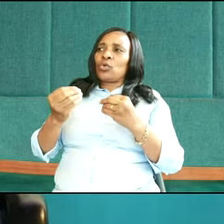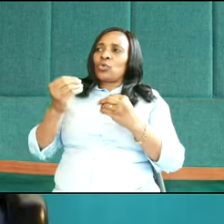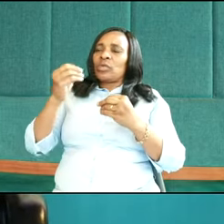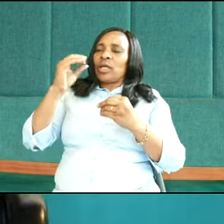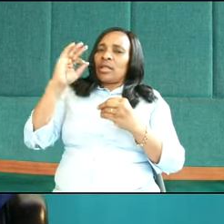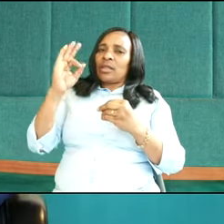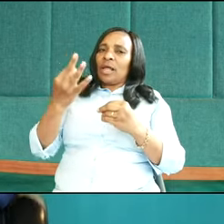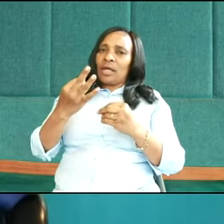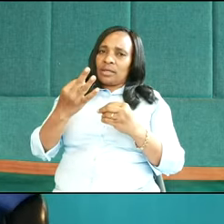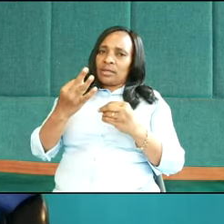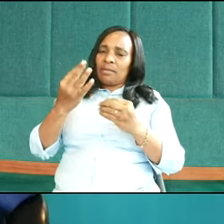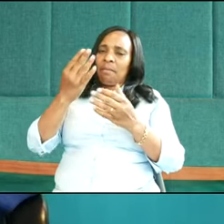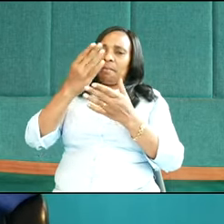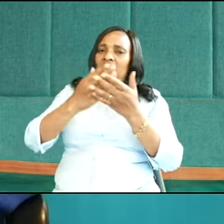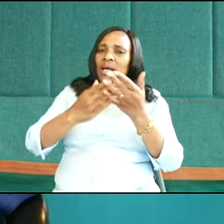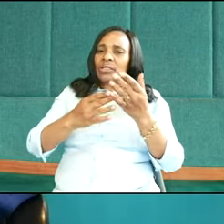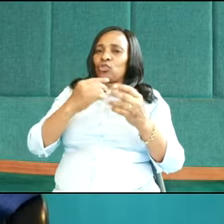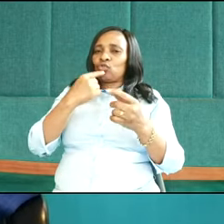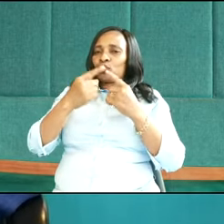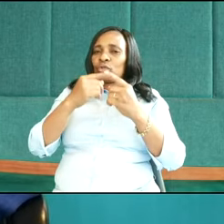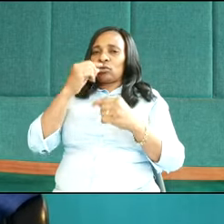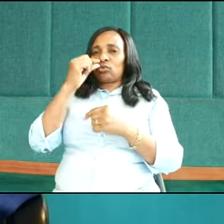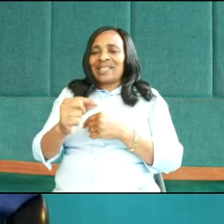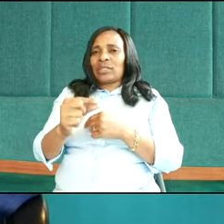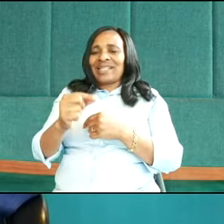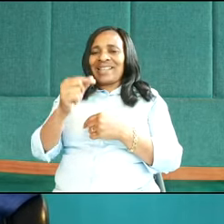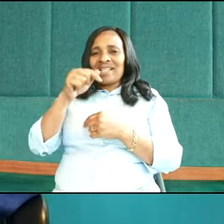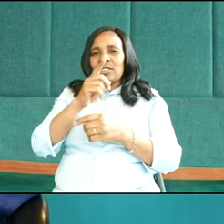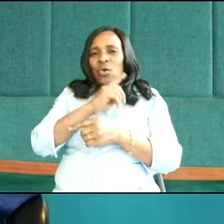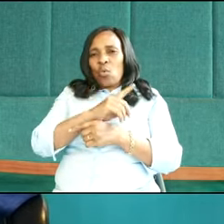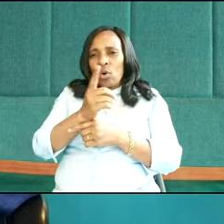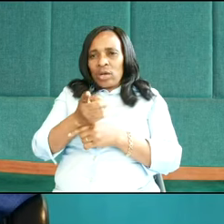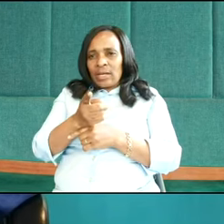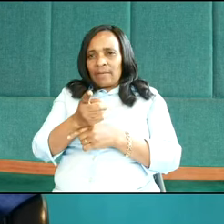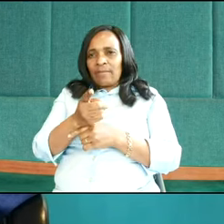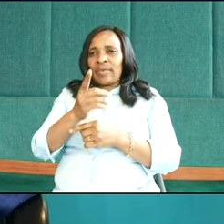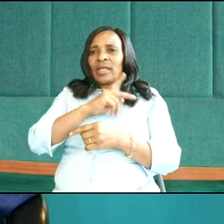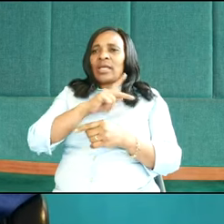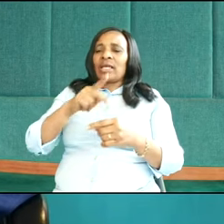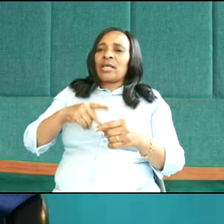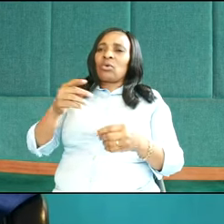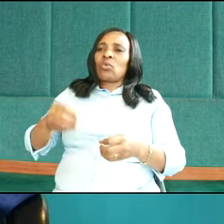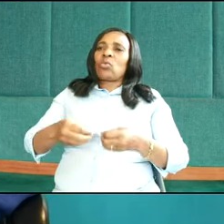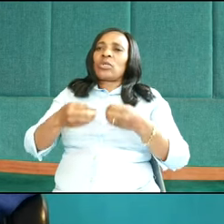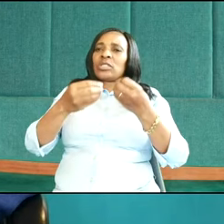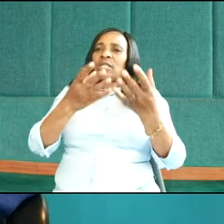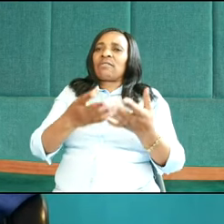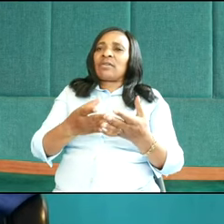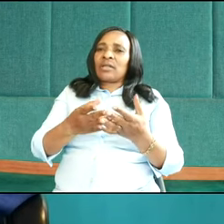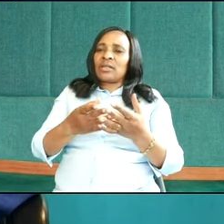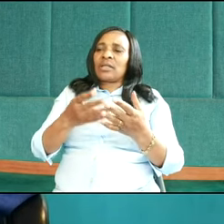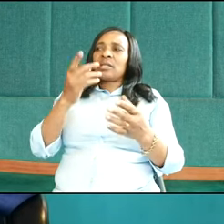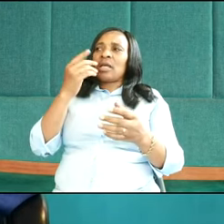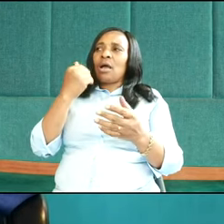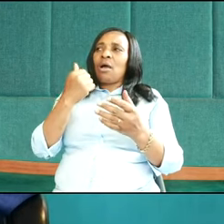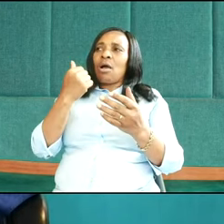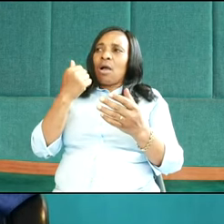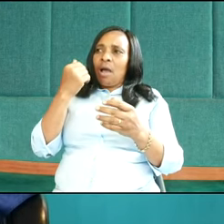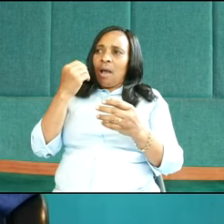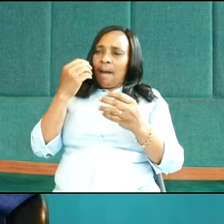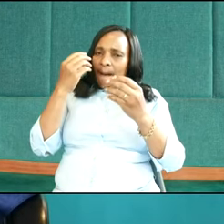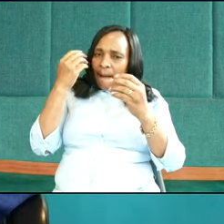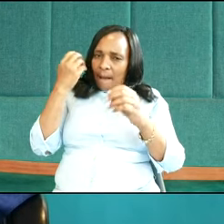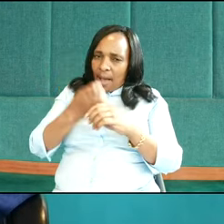just talk about briefly, you know, this warning that King Arthur was given. You know, it's a terrible warning. You can